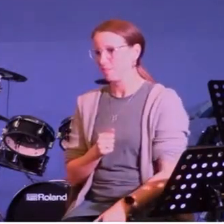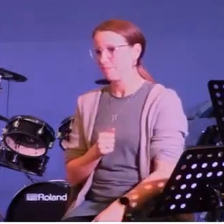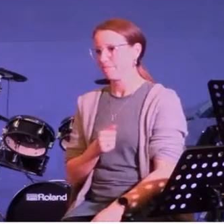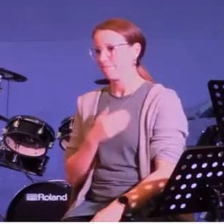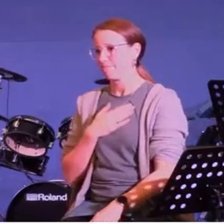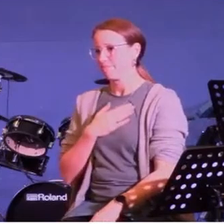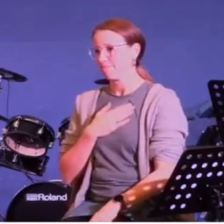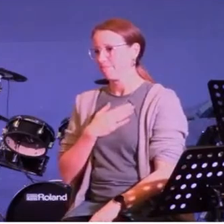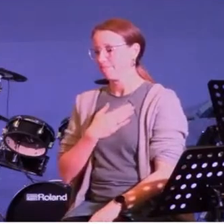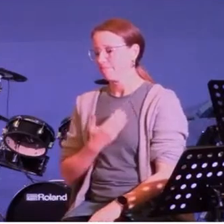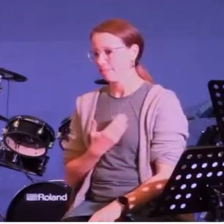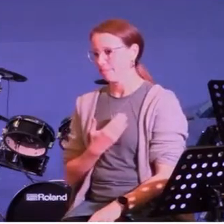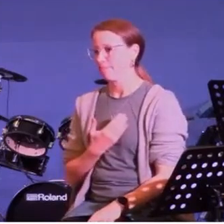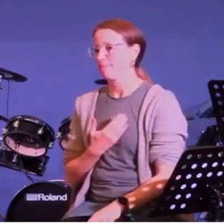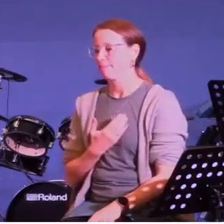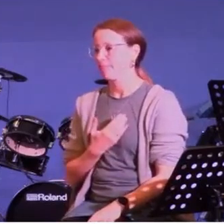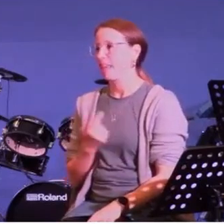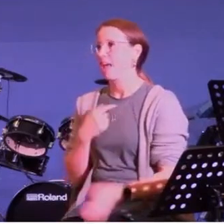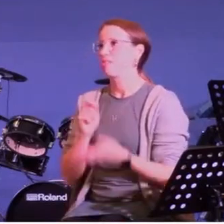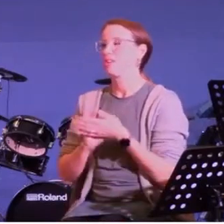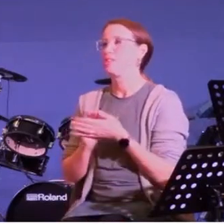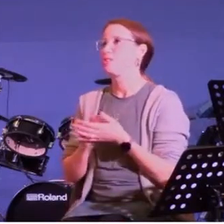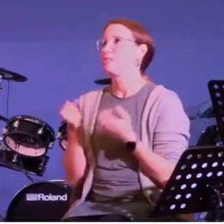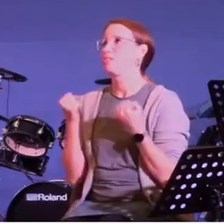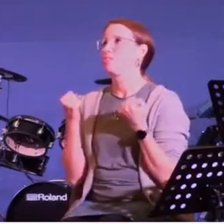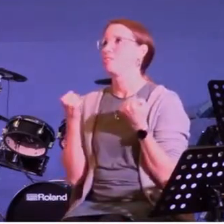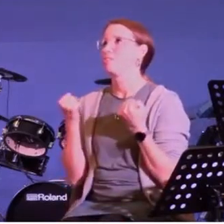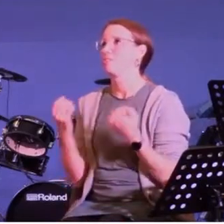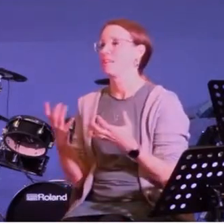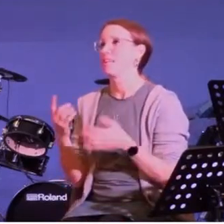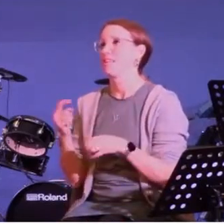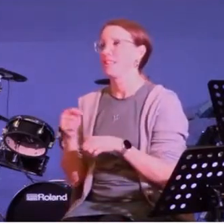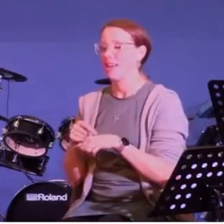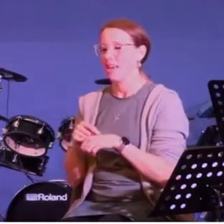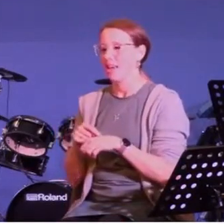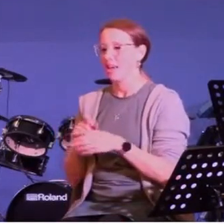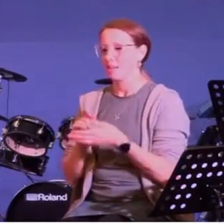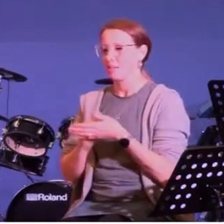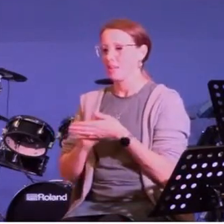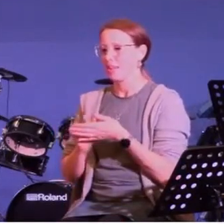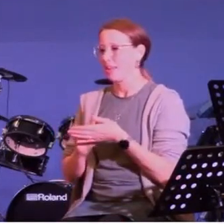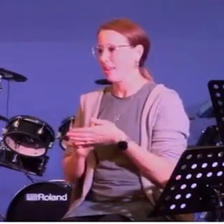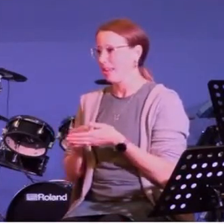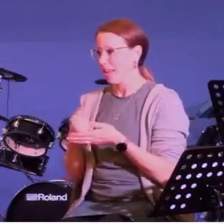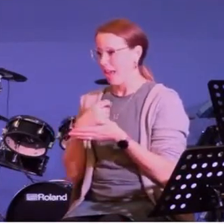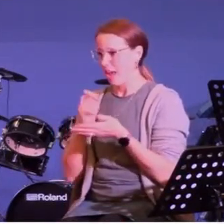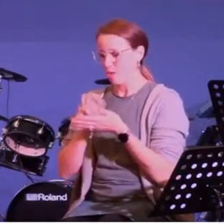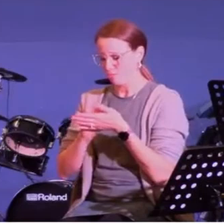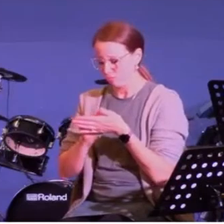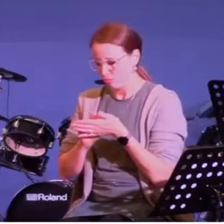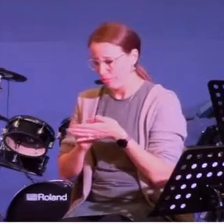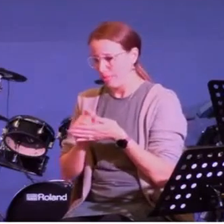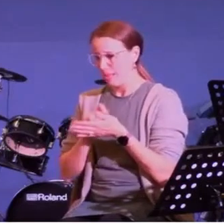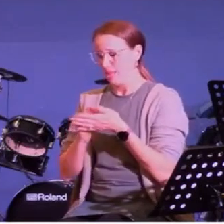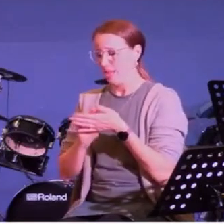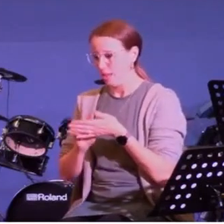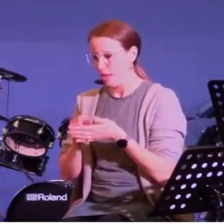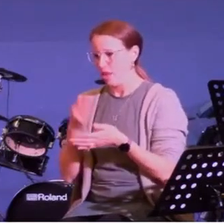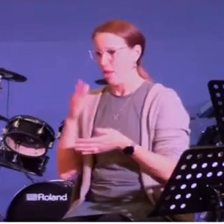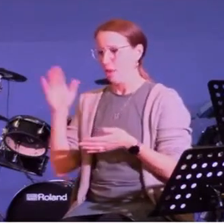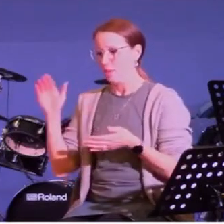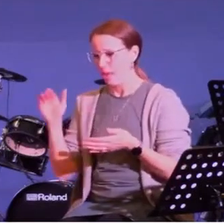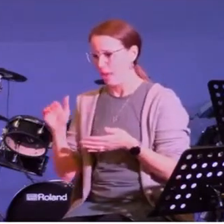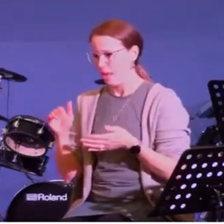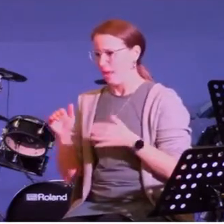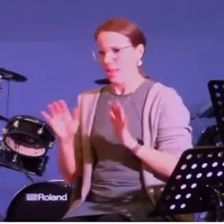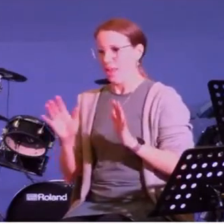I sat down and wrote this out so many times this week, and I ended up writing, I wrote goodbye letters over and over again. And I was like, ah, I'm not saying goodbye. I'm not saying